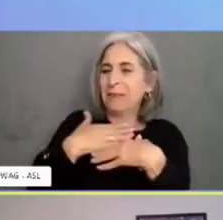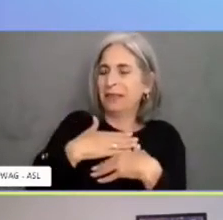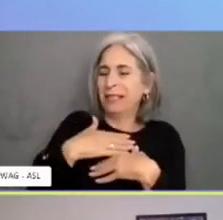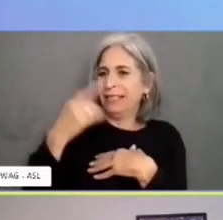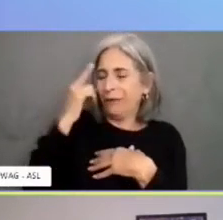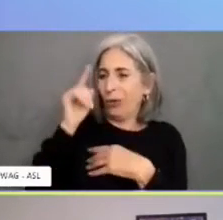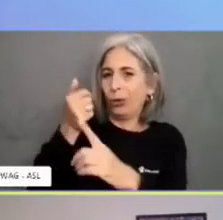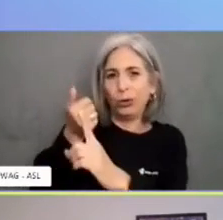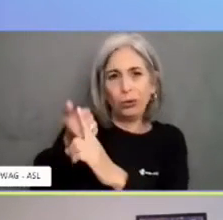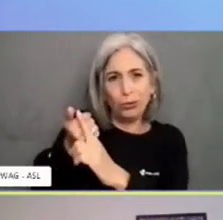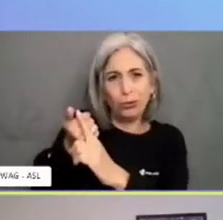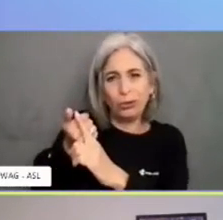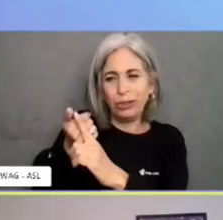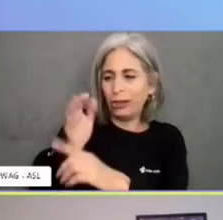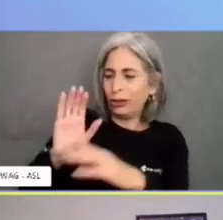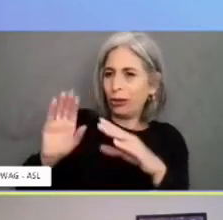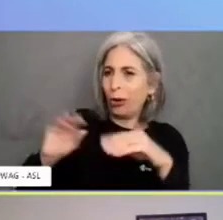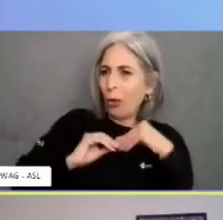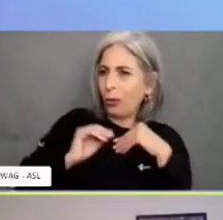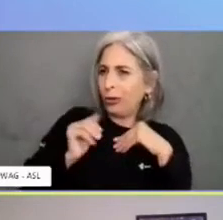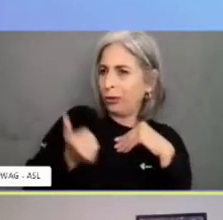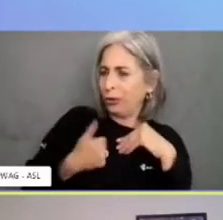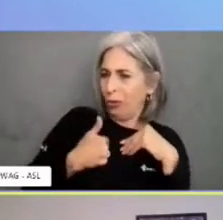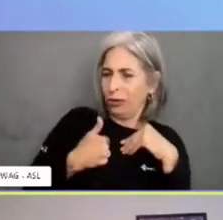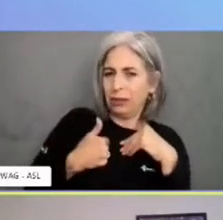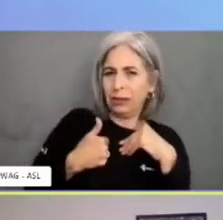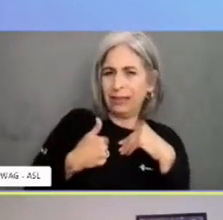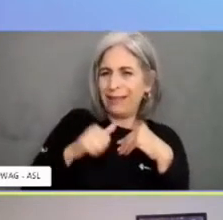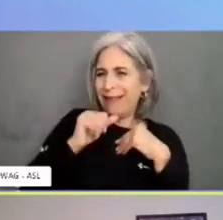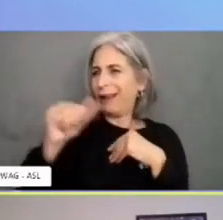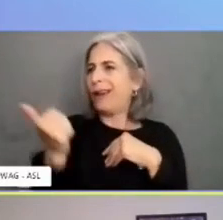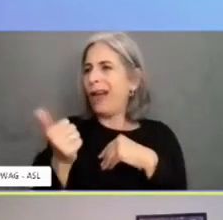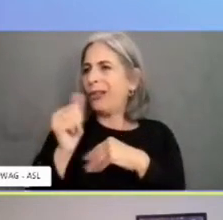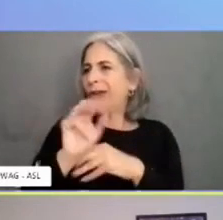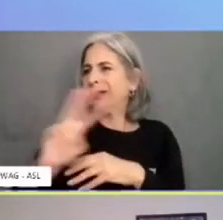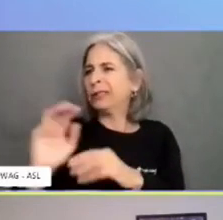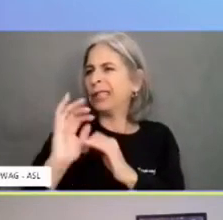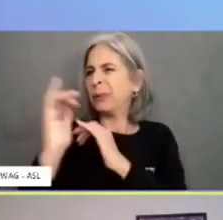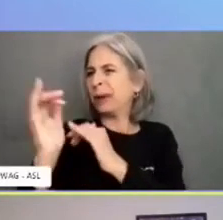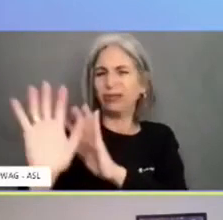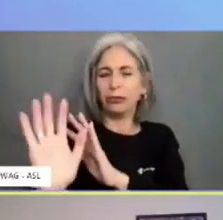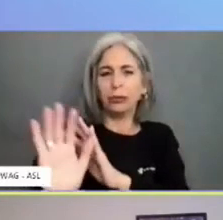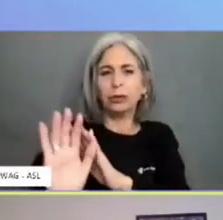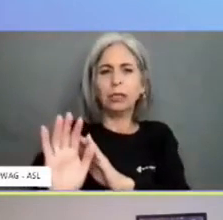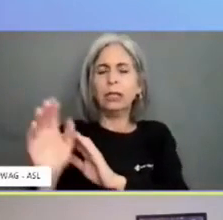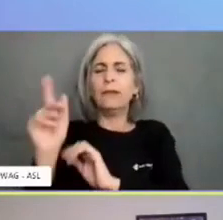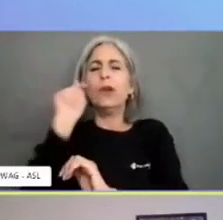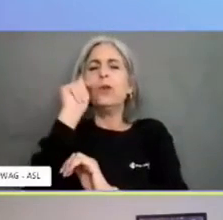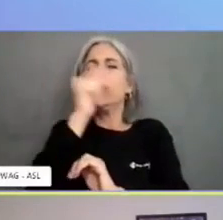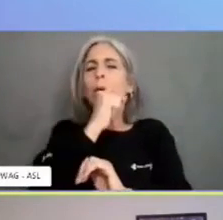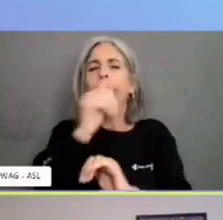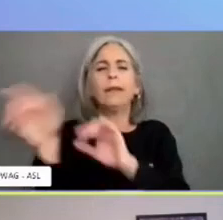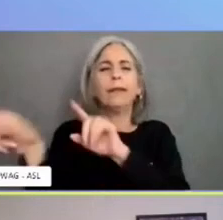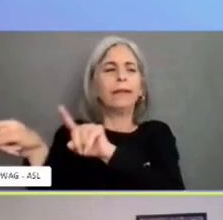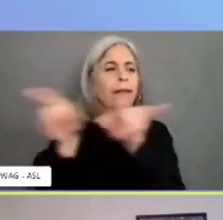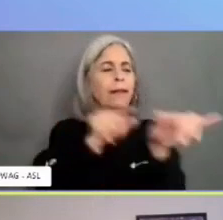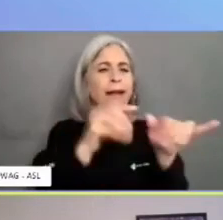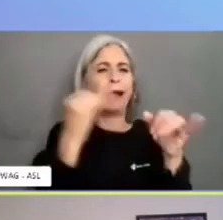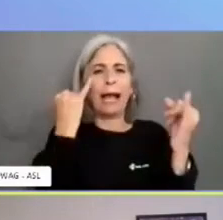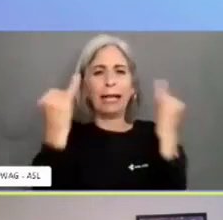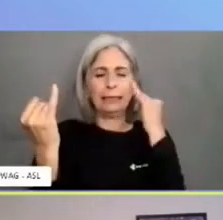and not just some other site, you know? So we've got these kind of twin ideas of content and